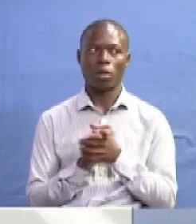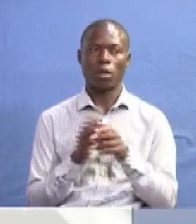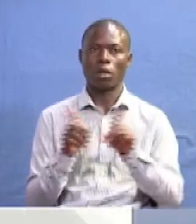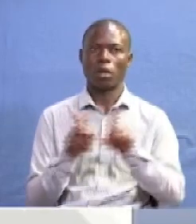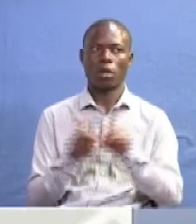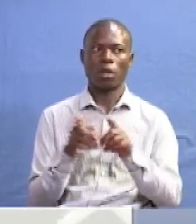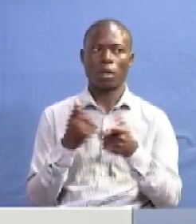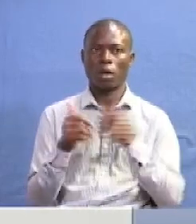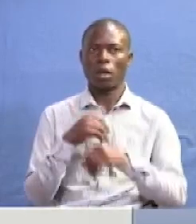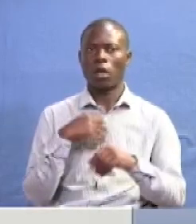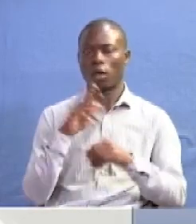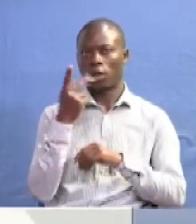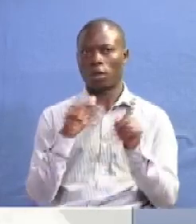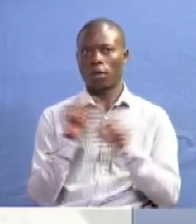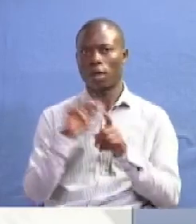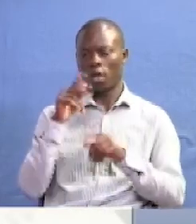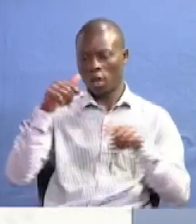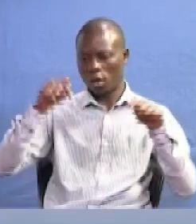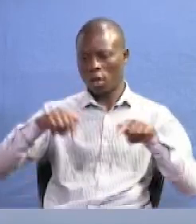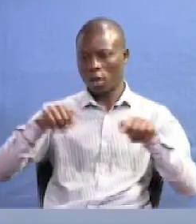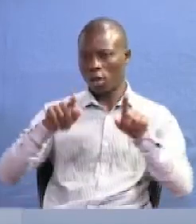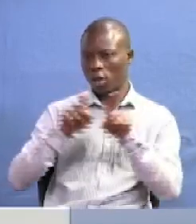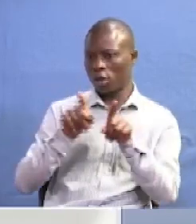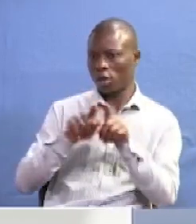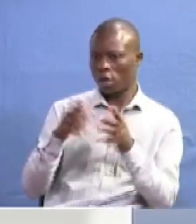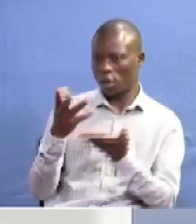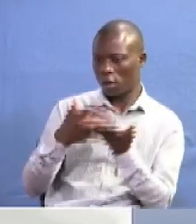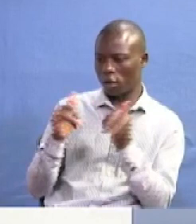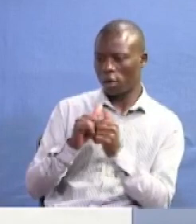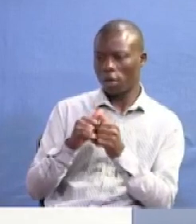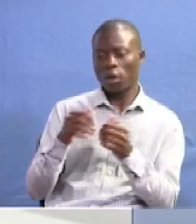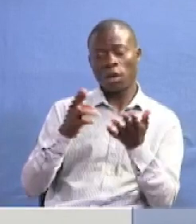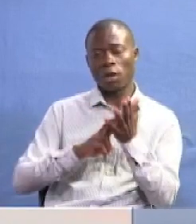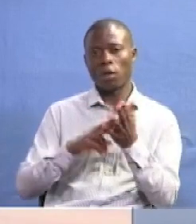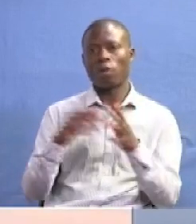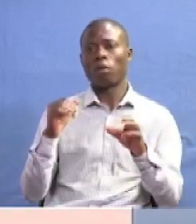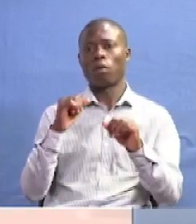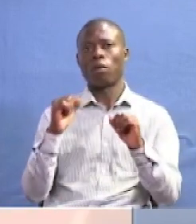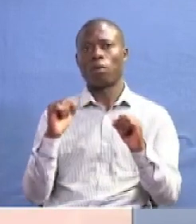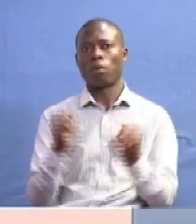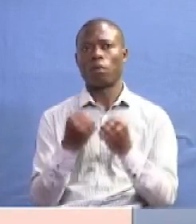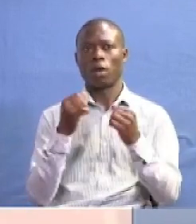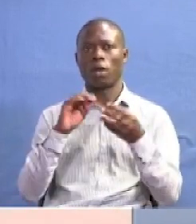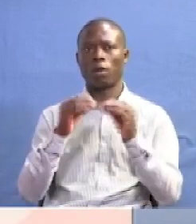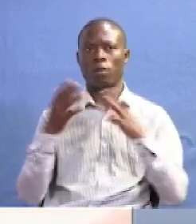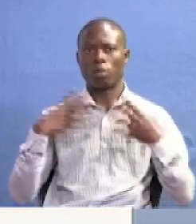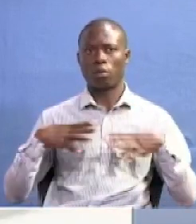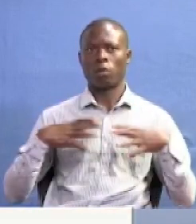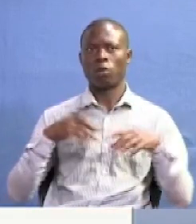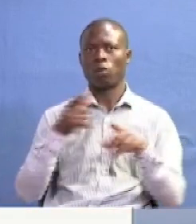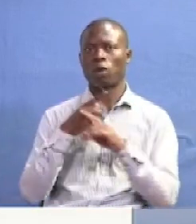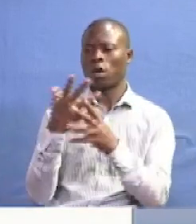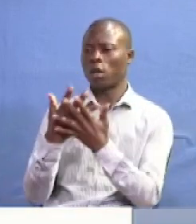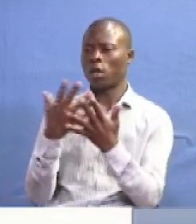The Law Society of Kenya today, through legal representation in court, came to the rescue of a number of protesters